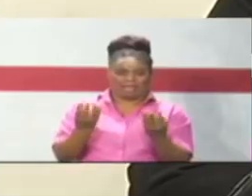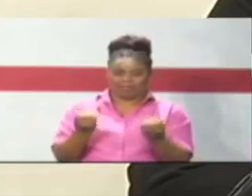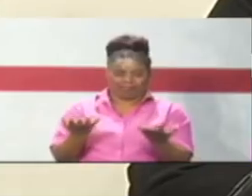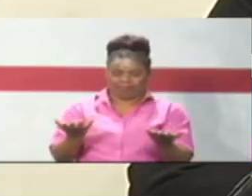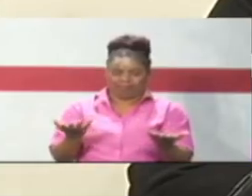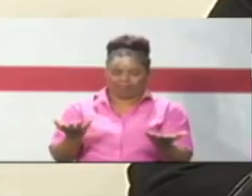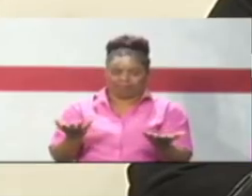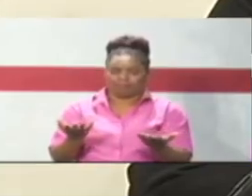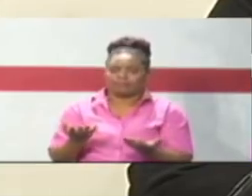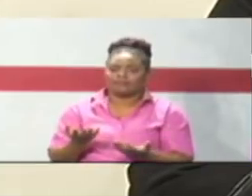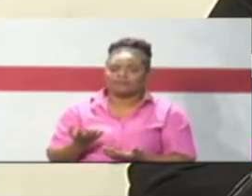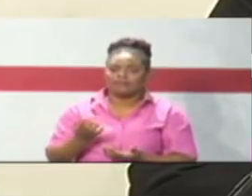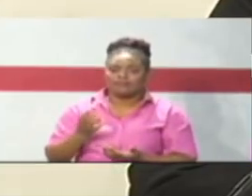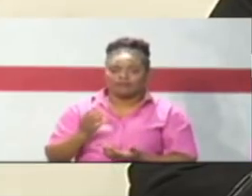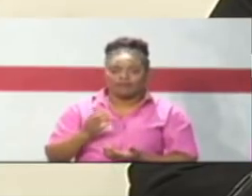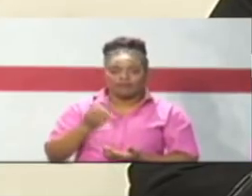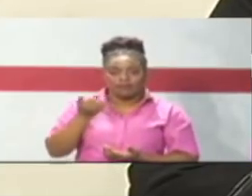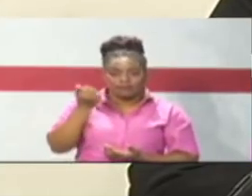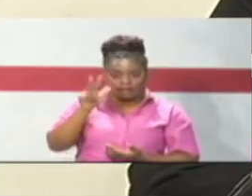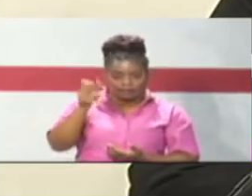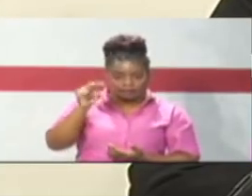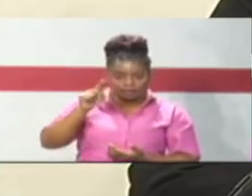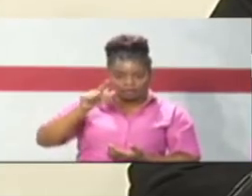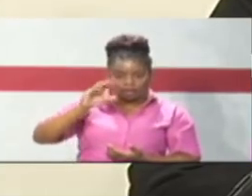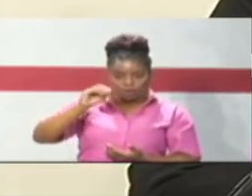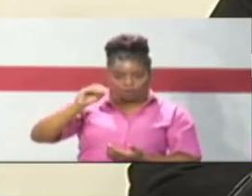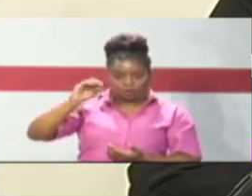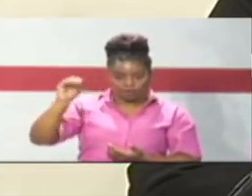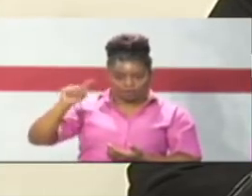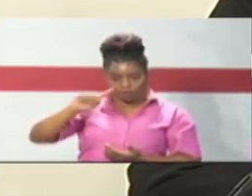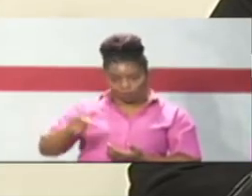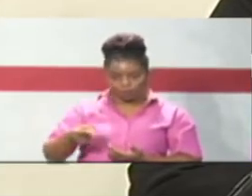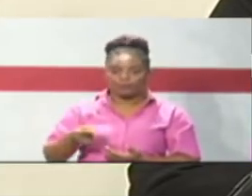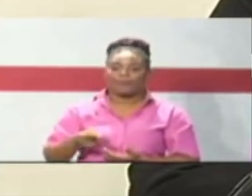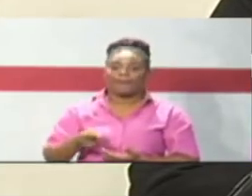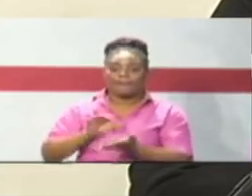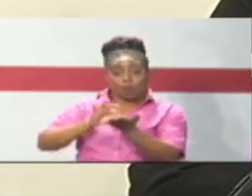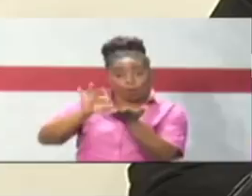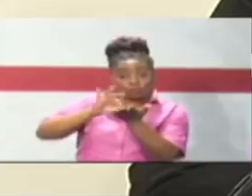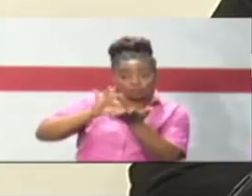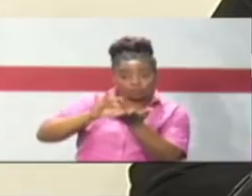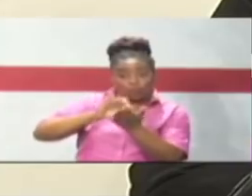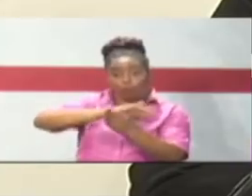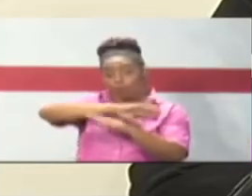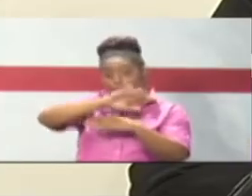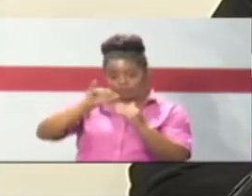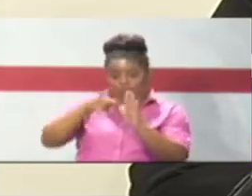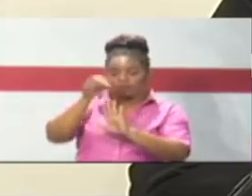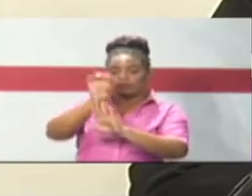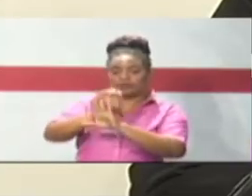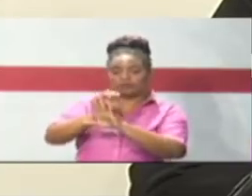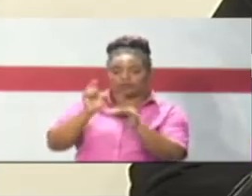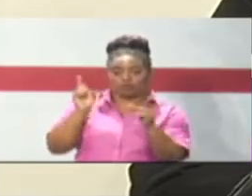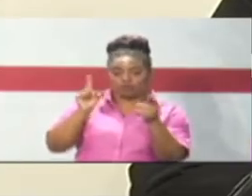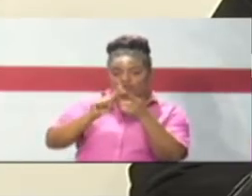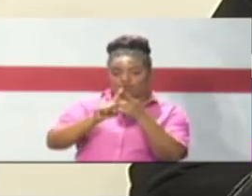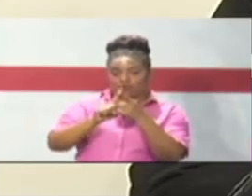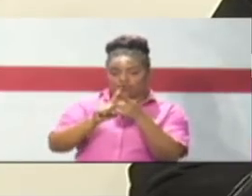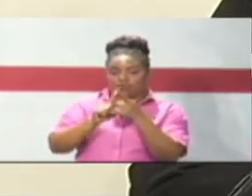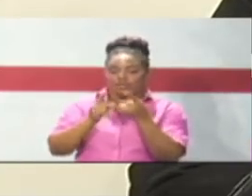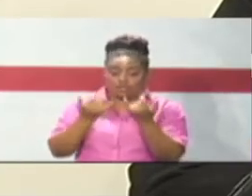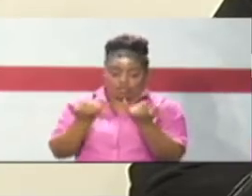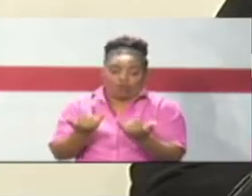the 1,300 that we have, and counting from June come forward, 3 out of that number, because we were actually checking